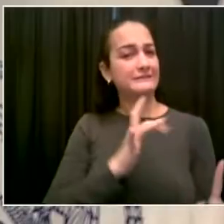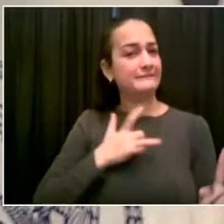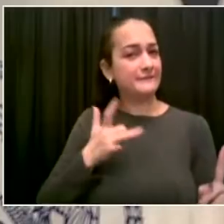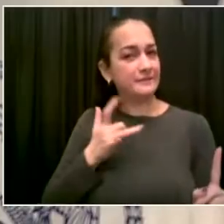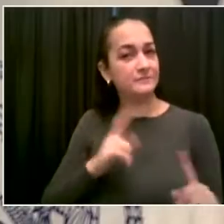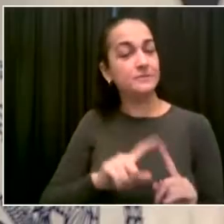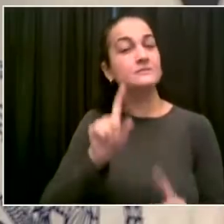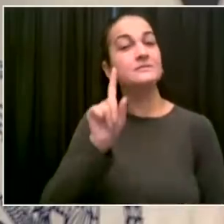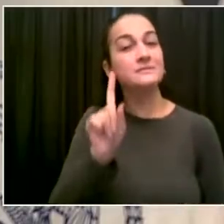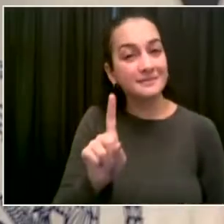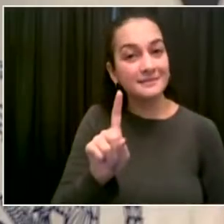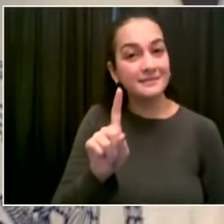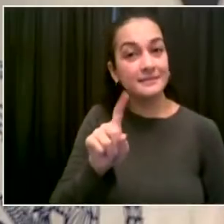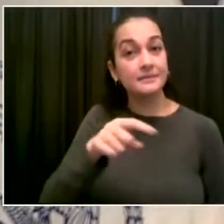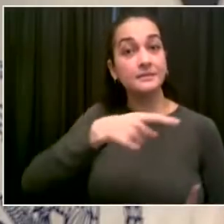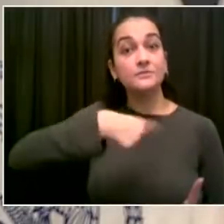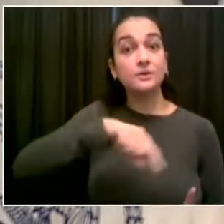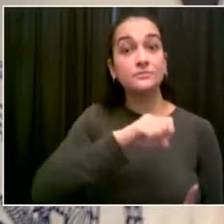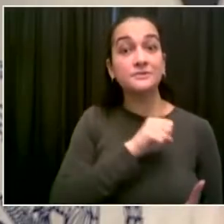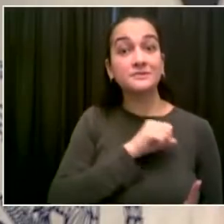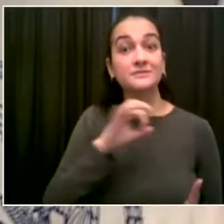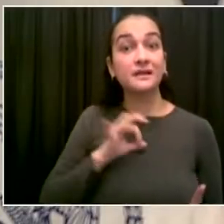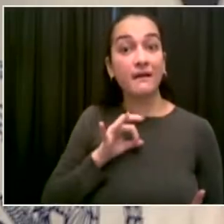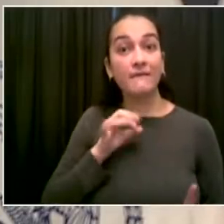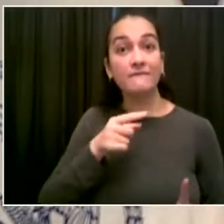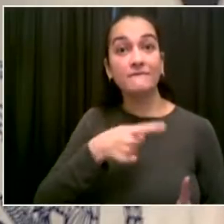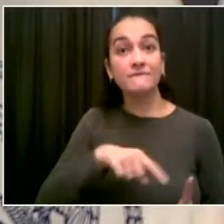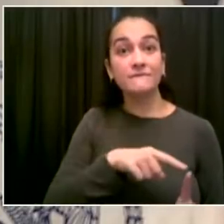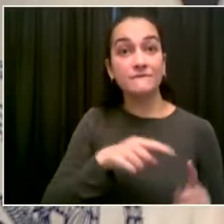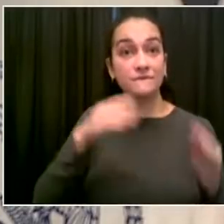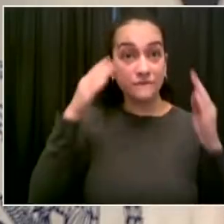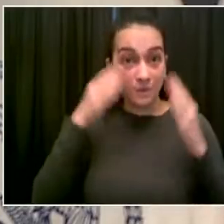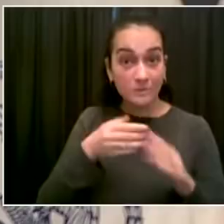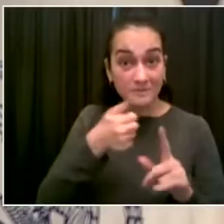So many of our city employees have been at the front line.